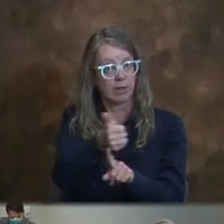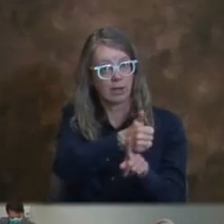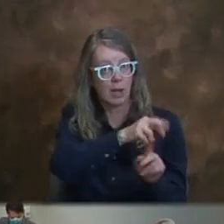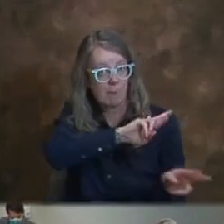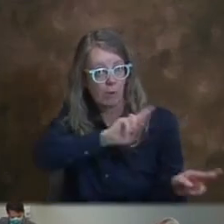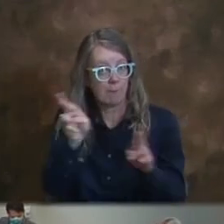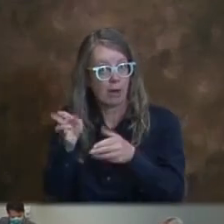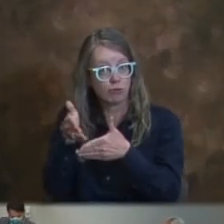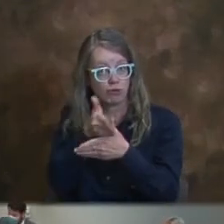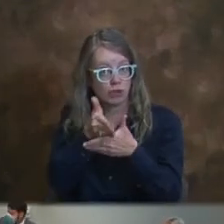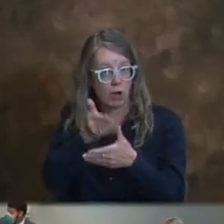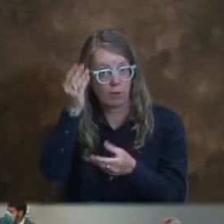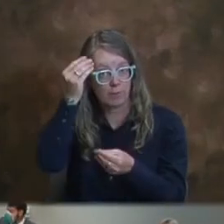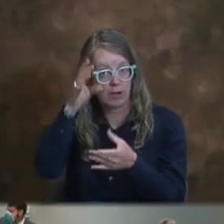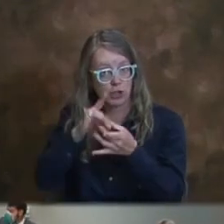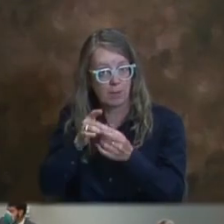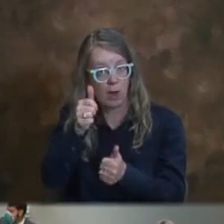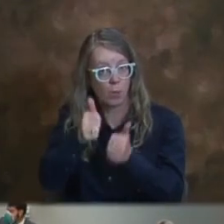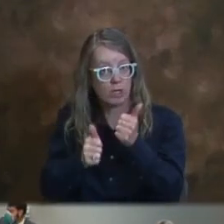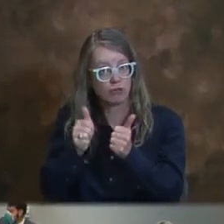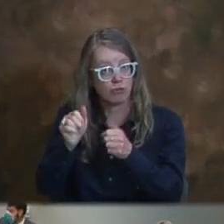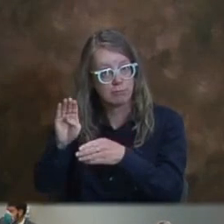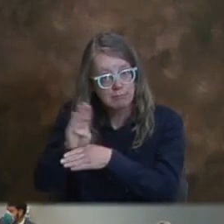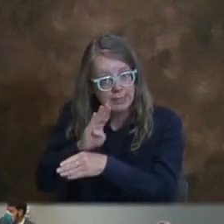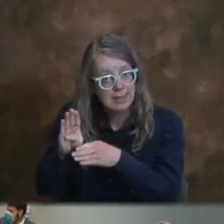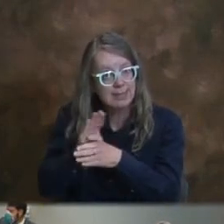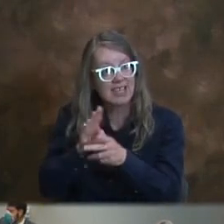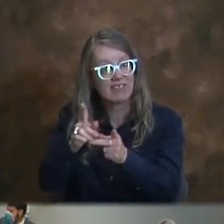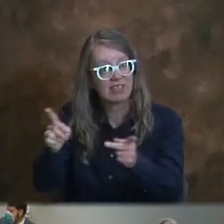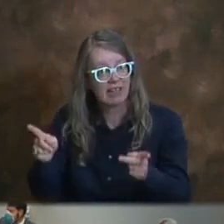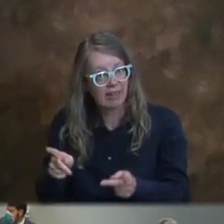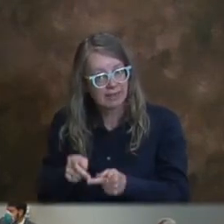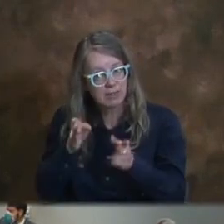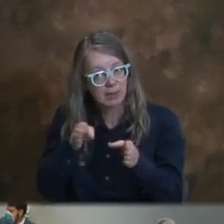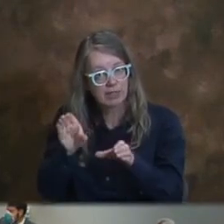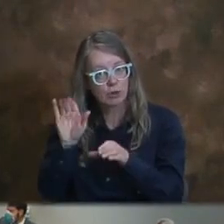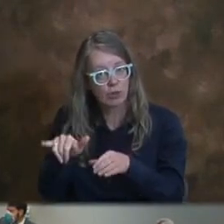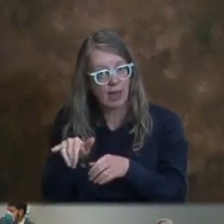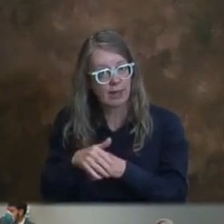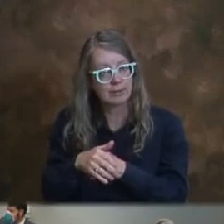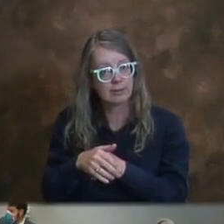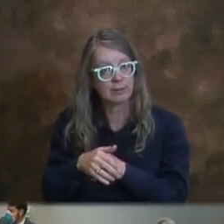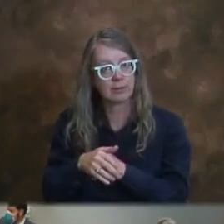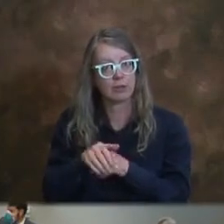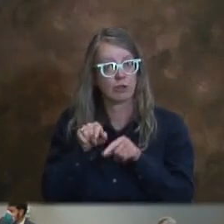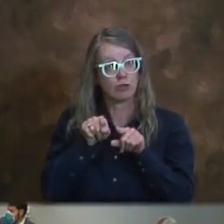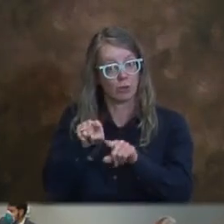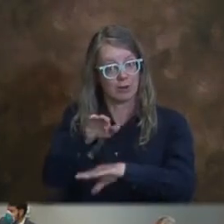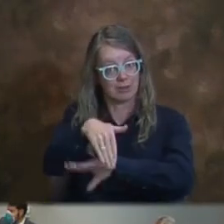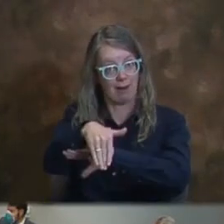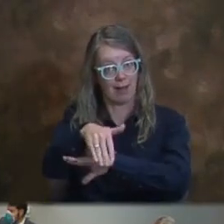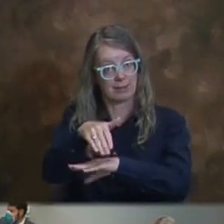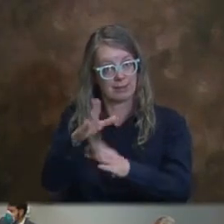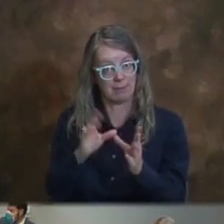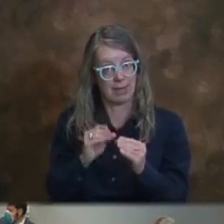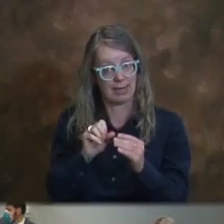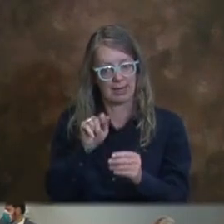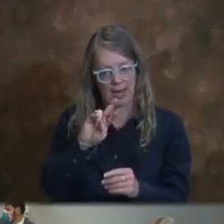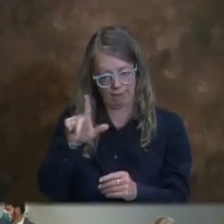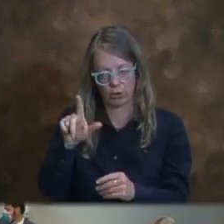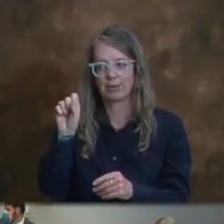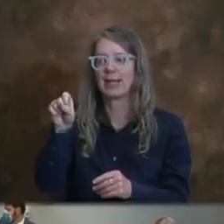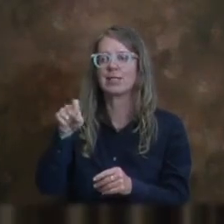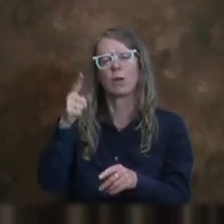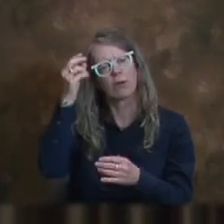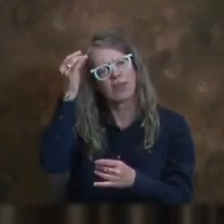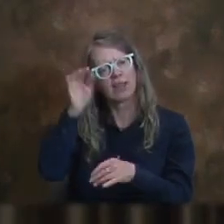facilities they would be planning to do that in at this time or at the meeting this evening? Yes, we were thinking a 5 o'clock